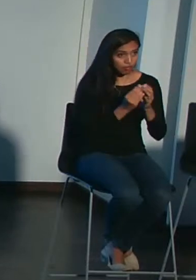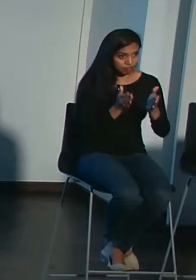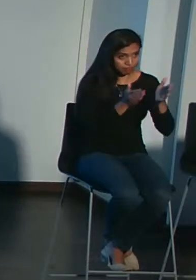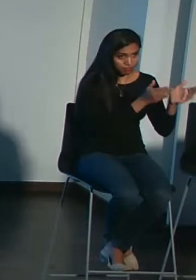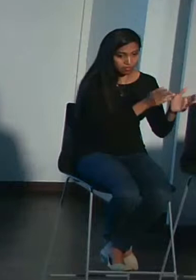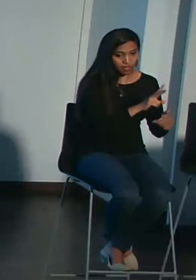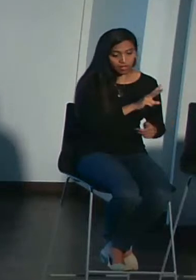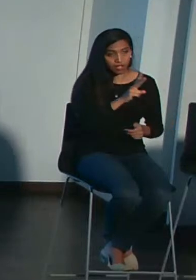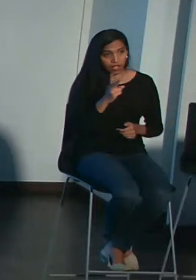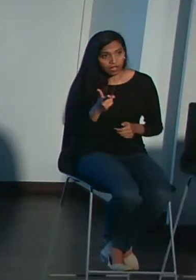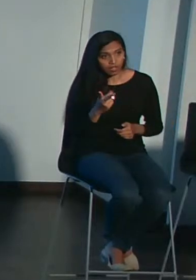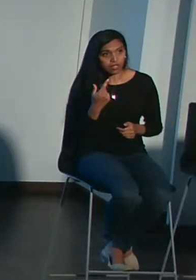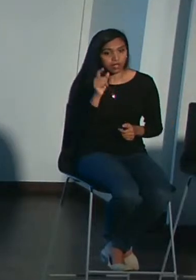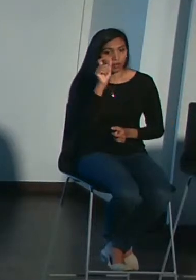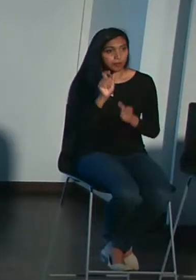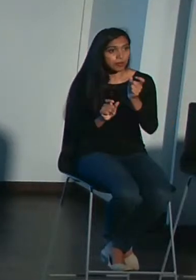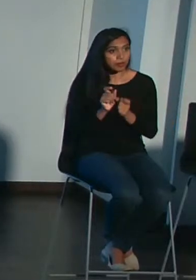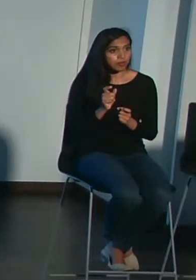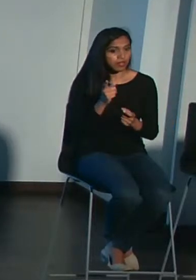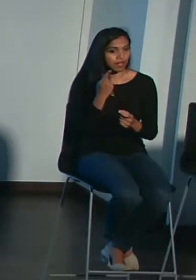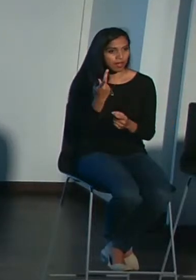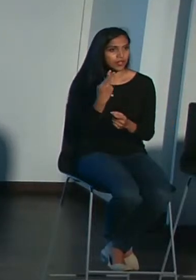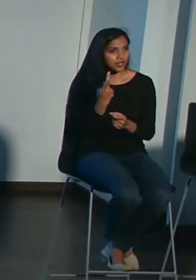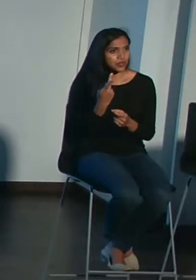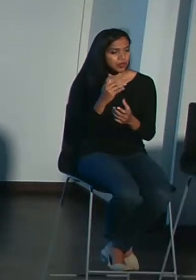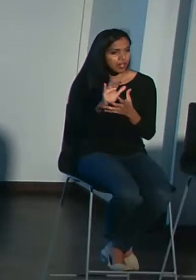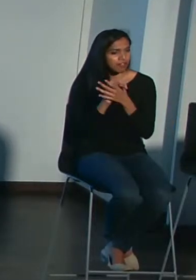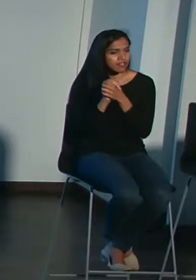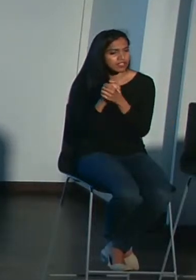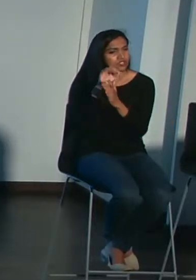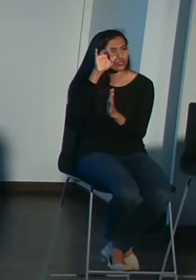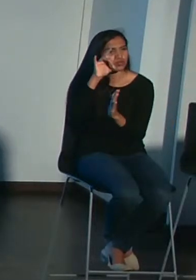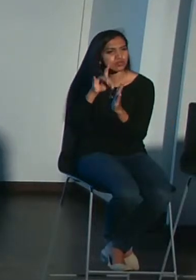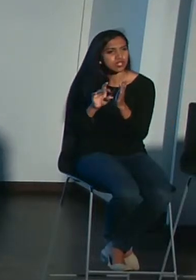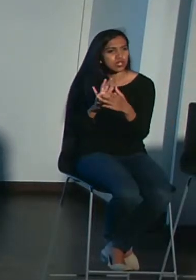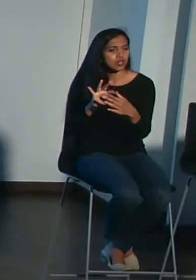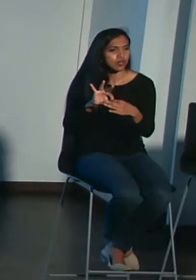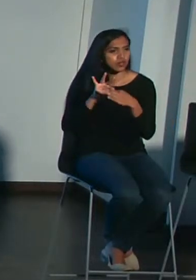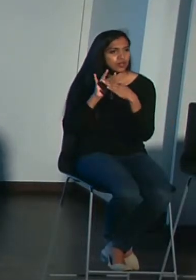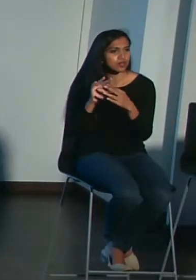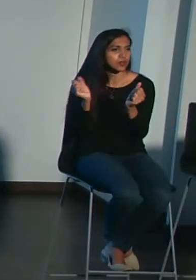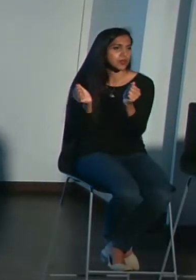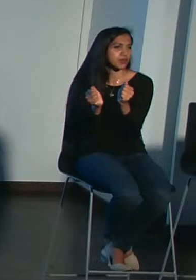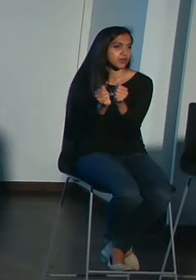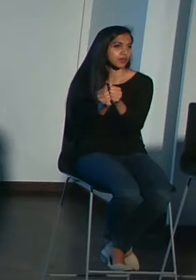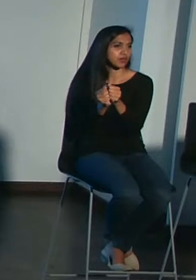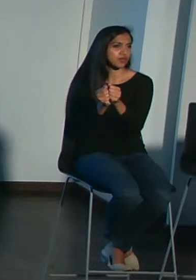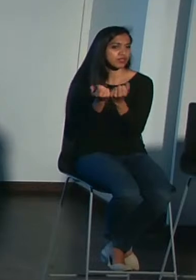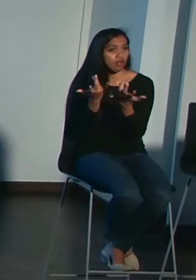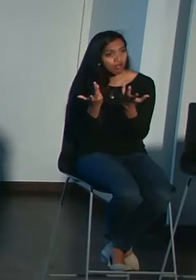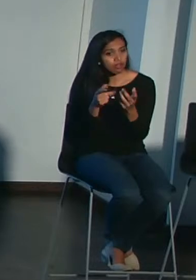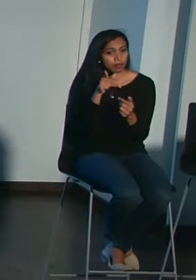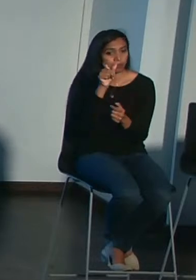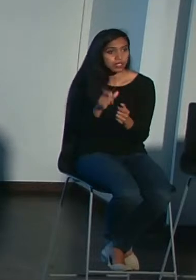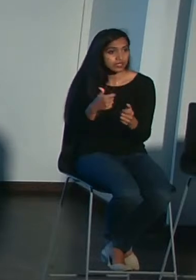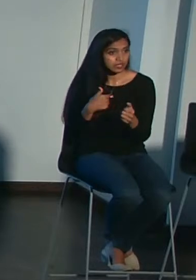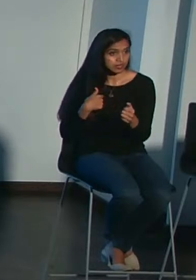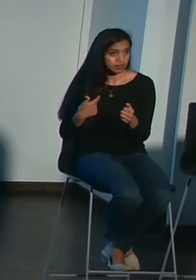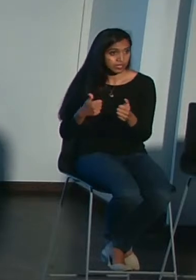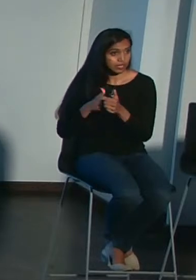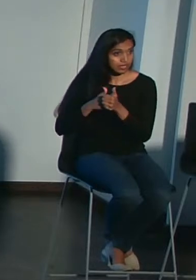that comes close to something like a friendship, then, or even another ship. mentorship or whatever it